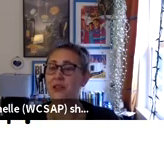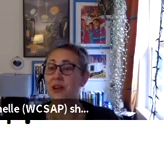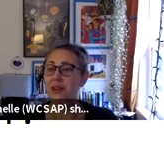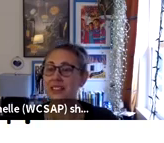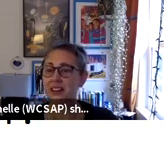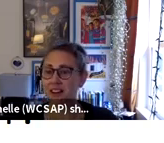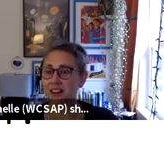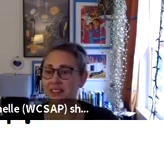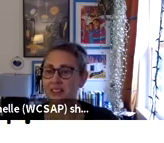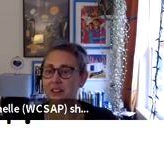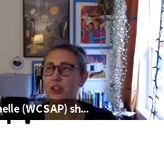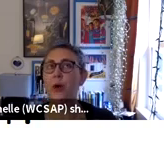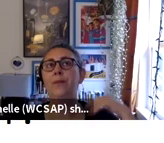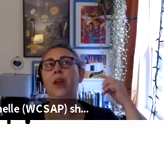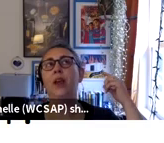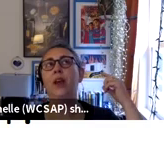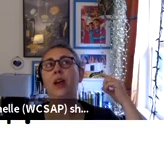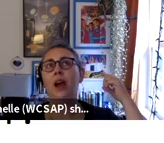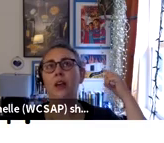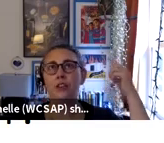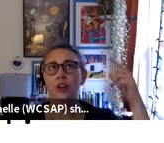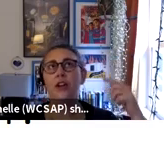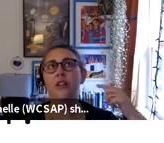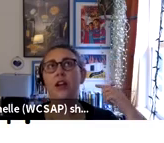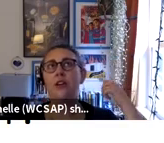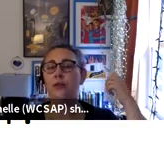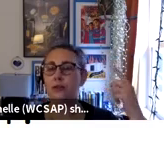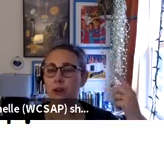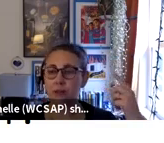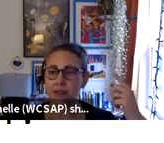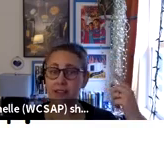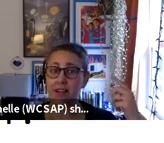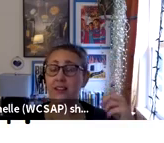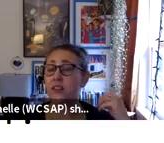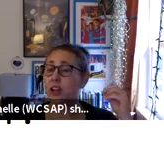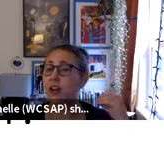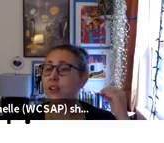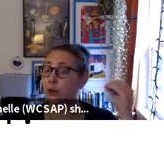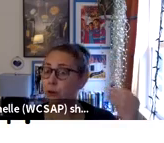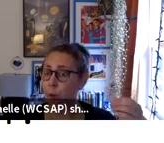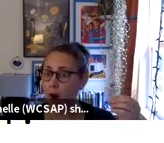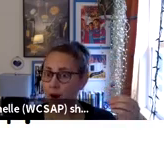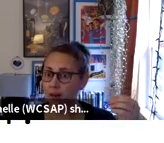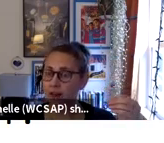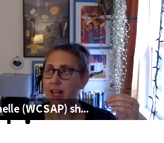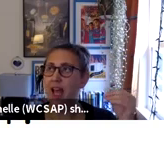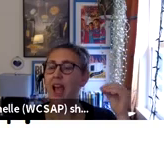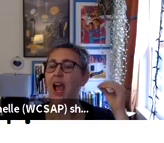And you can get really stuck there. So starting to kind of reframe that, saying, this child is